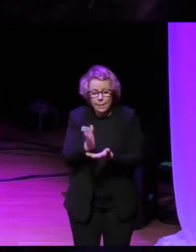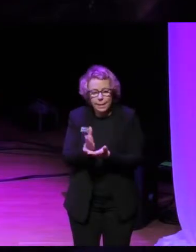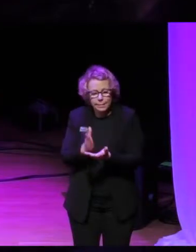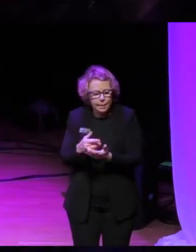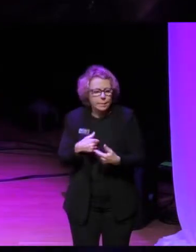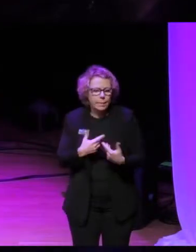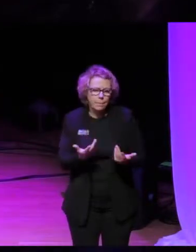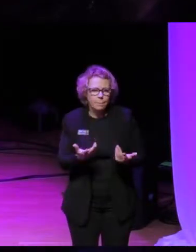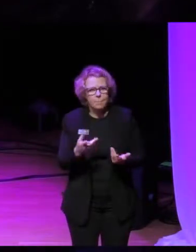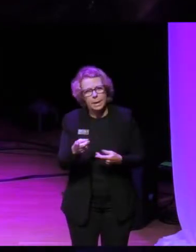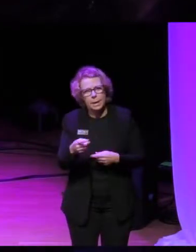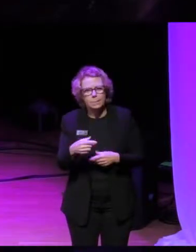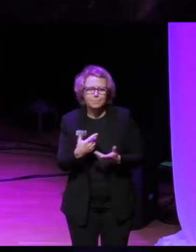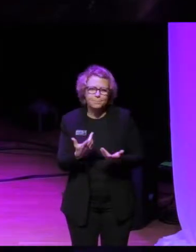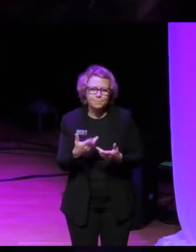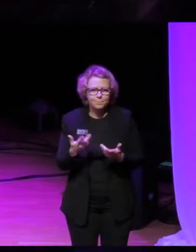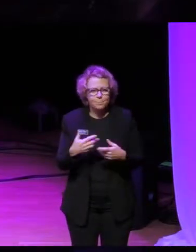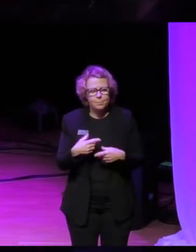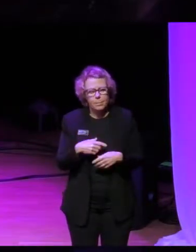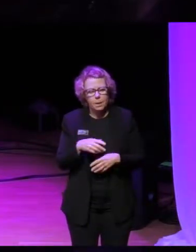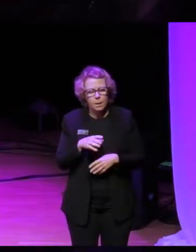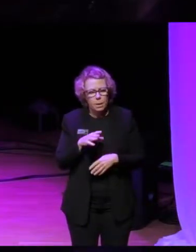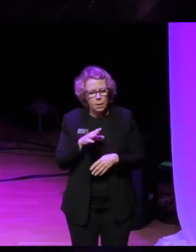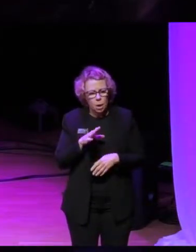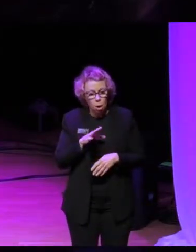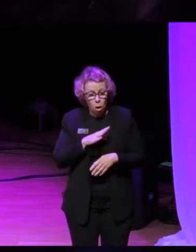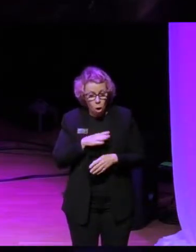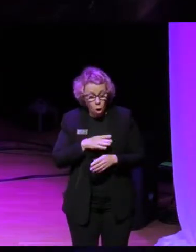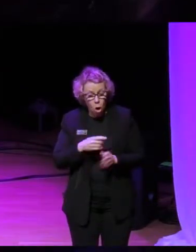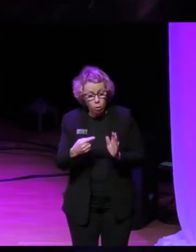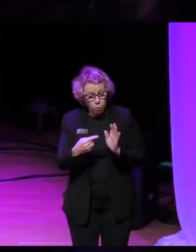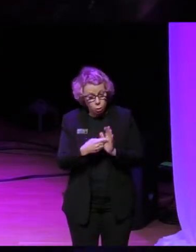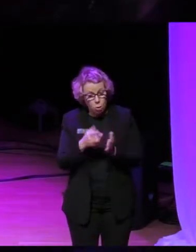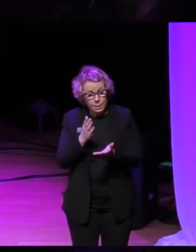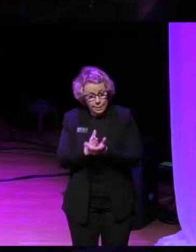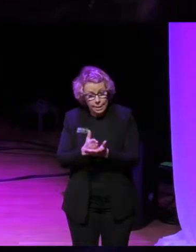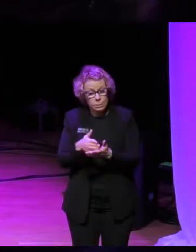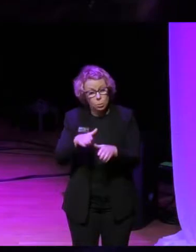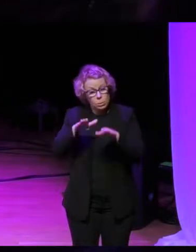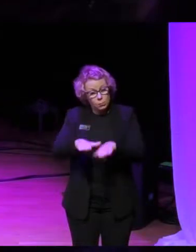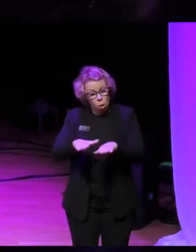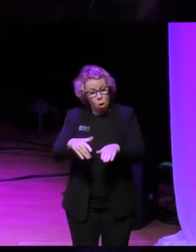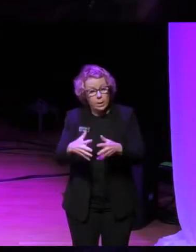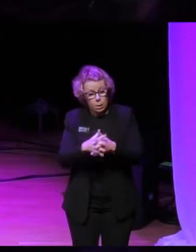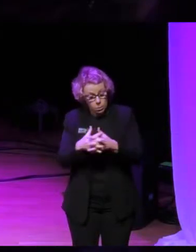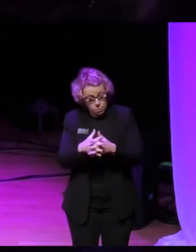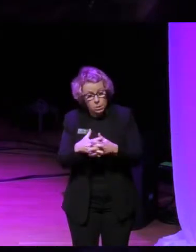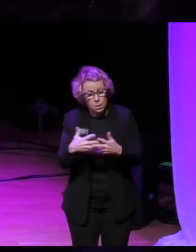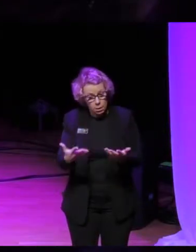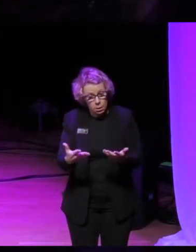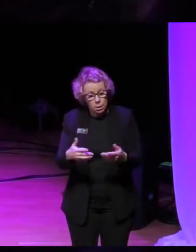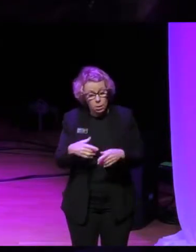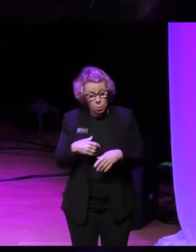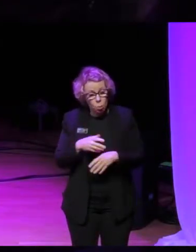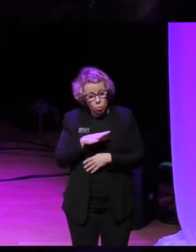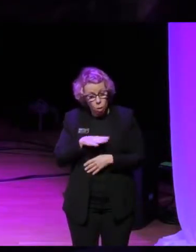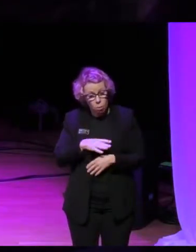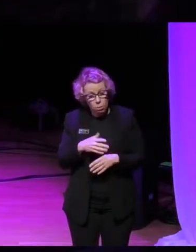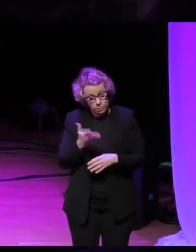up your legal rights to stay in the United States and her arguments to be allowed to remain,